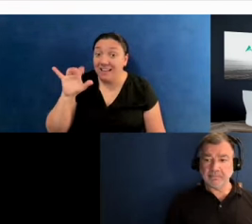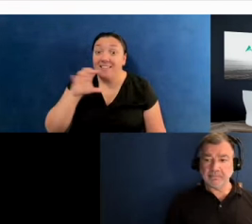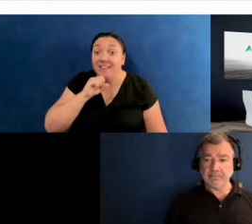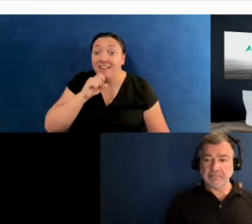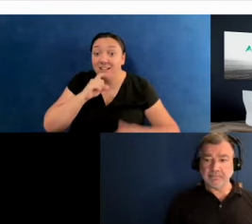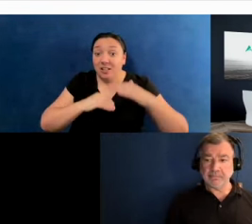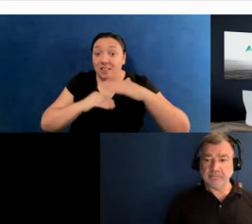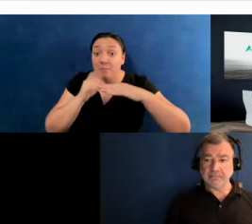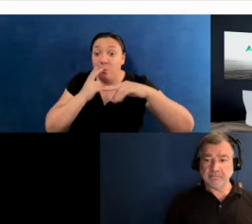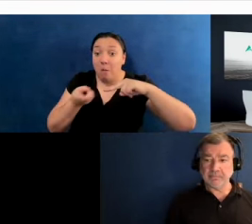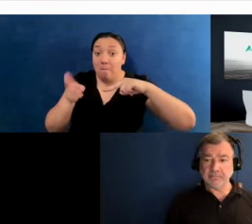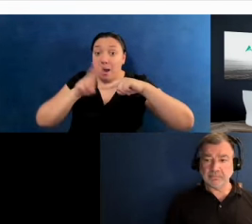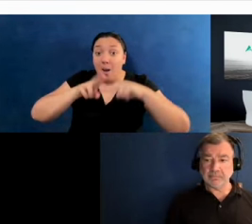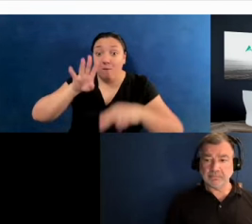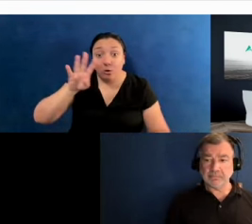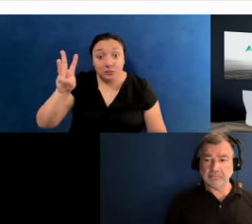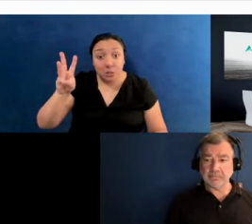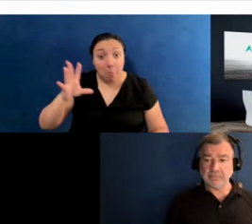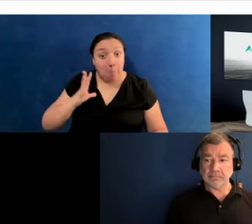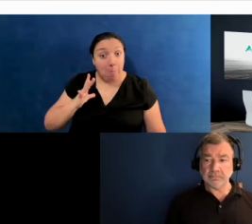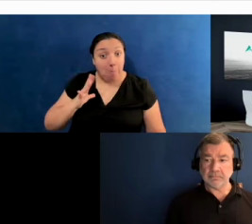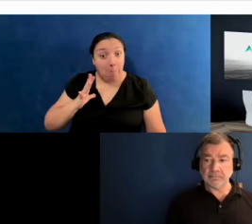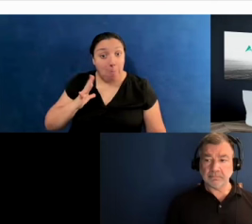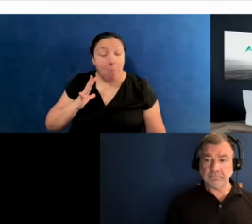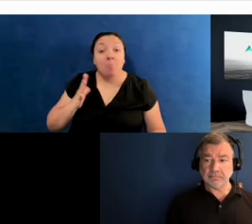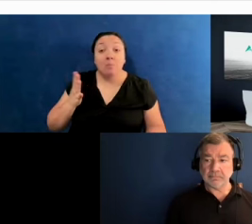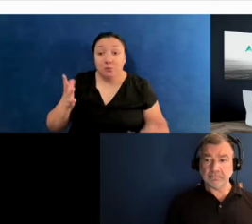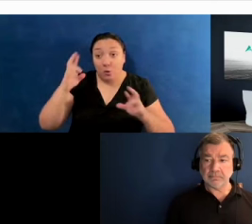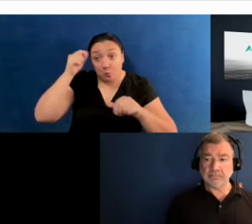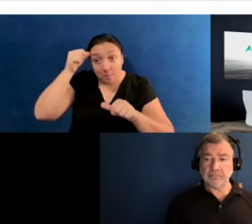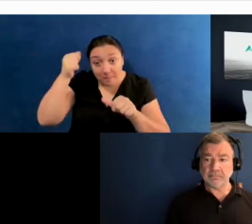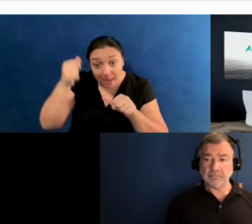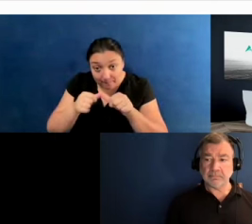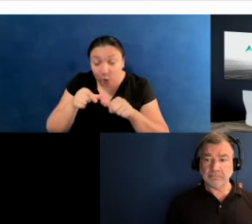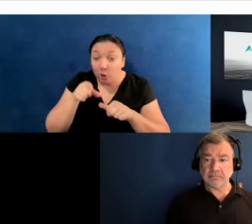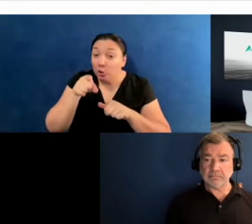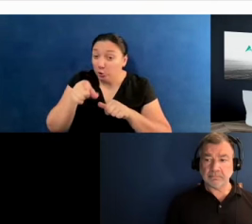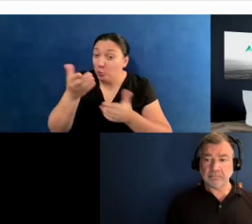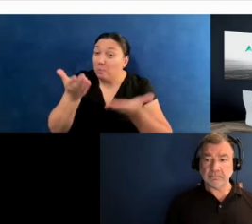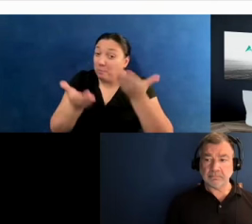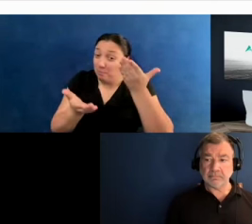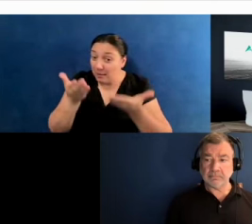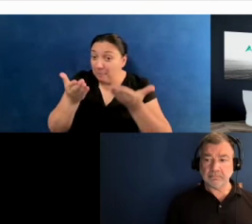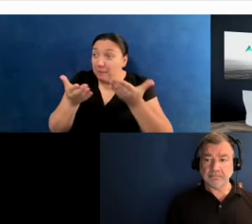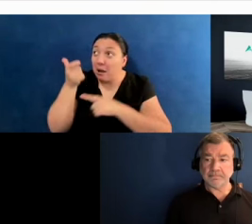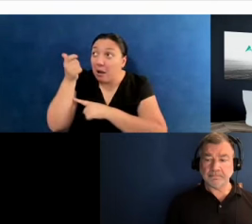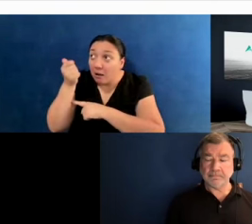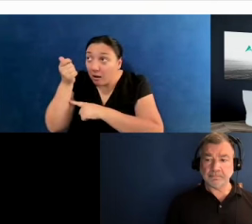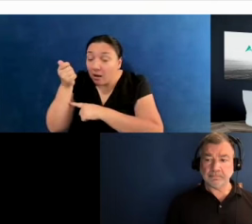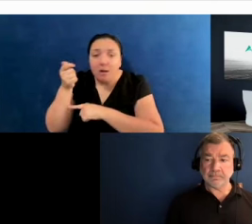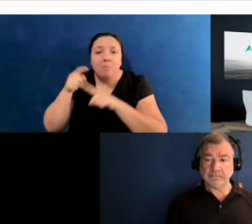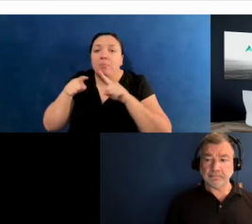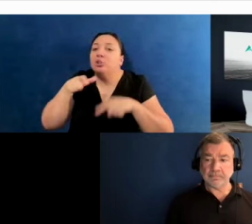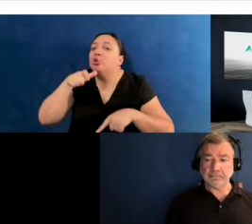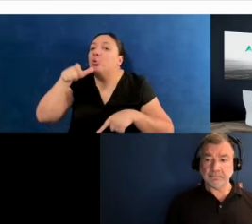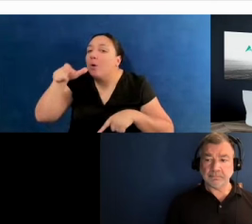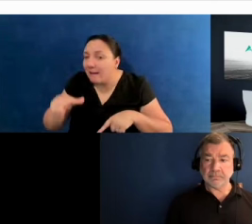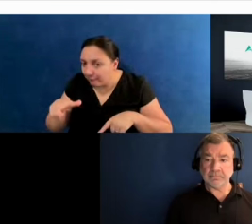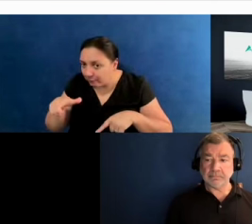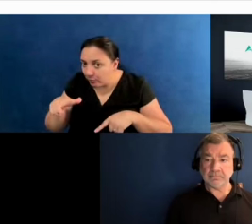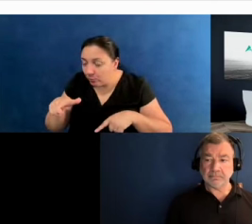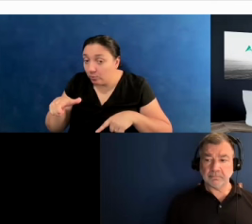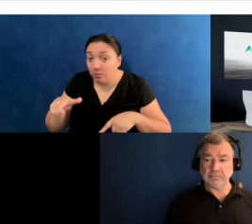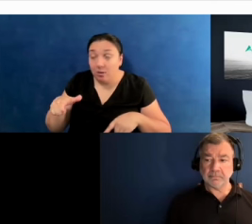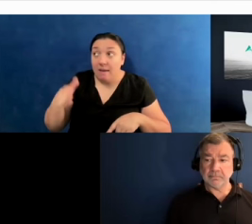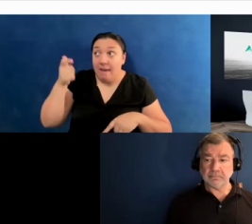actually be bumping up to 46. So remember, you could be on aid, but you don't have to, and having